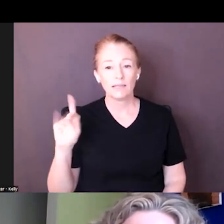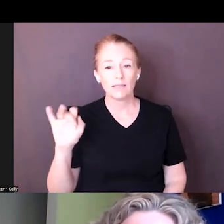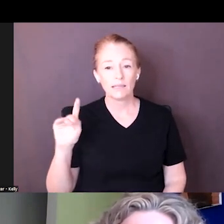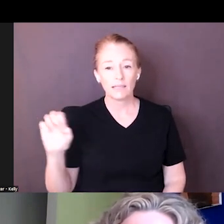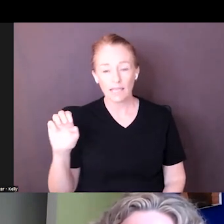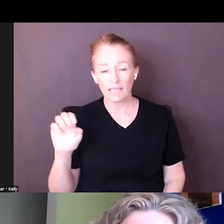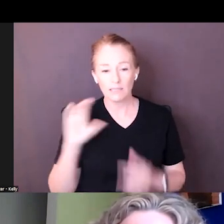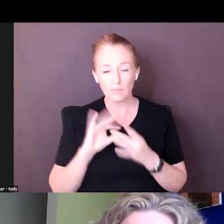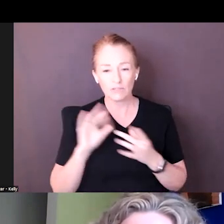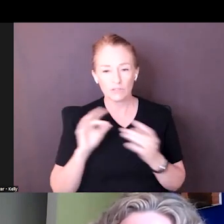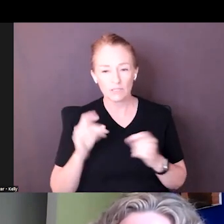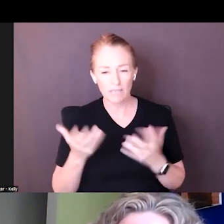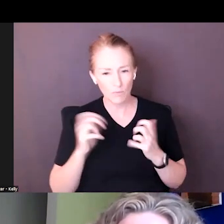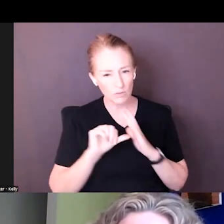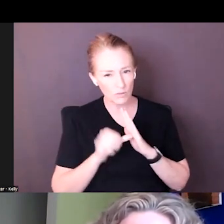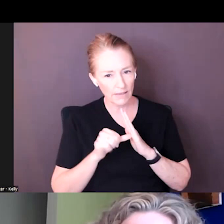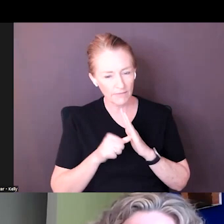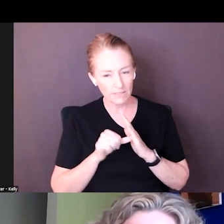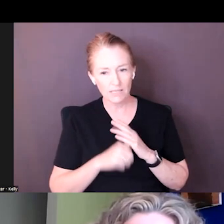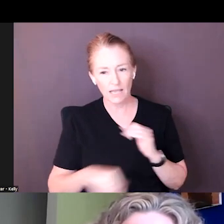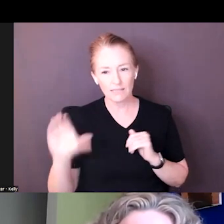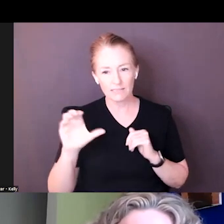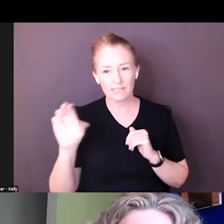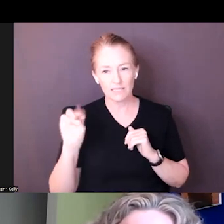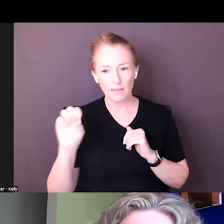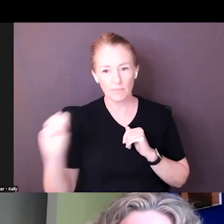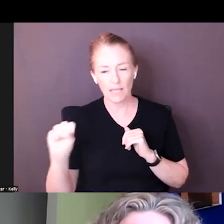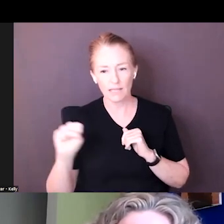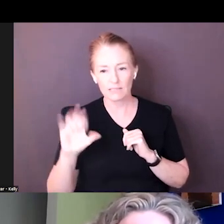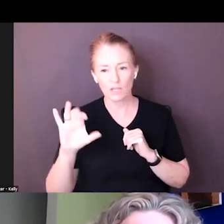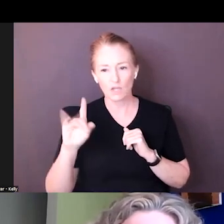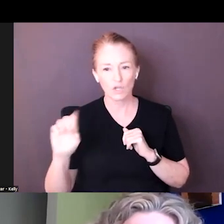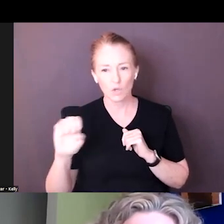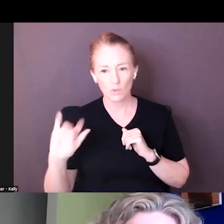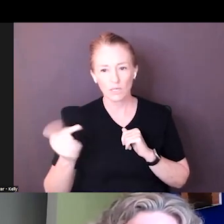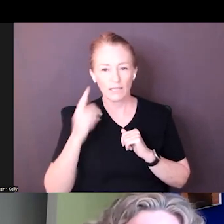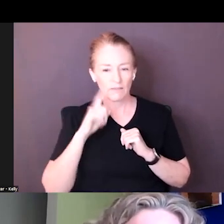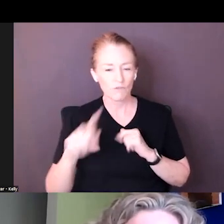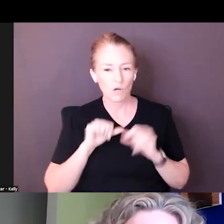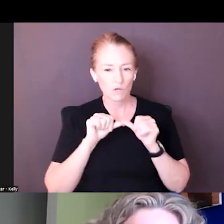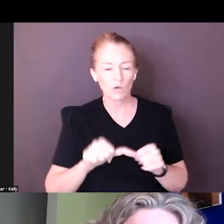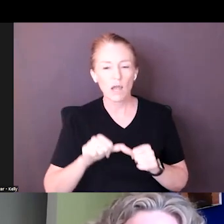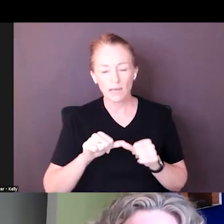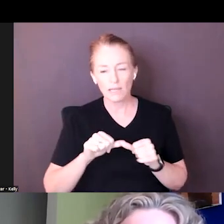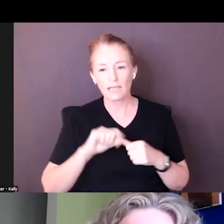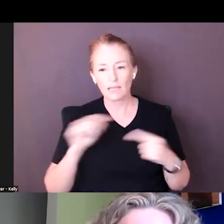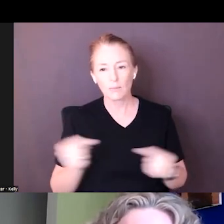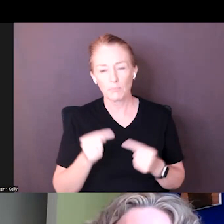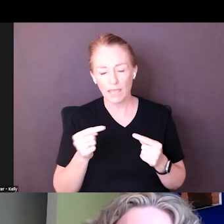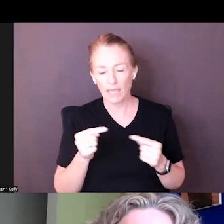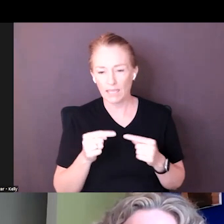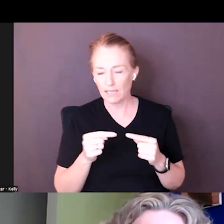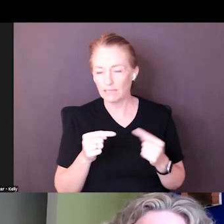want to reiterate how important CMS's recent coding for chronic pain management is. So check out the chat